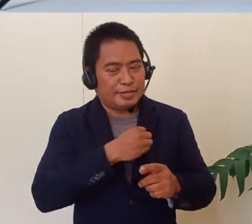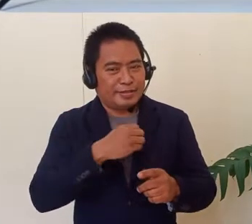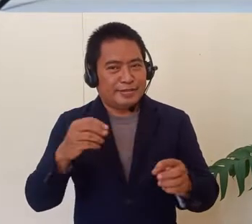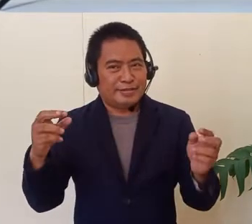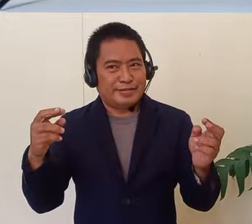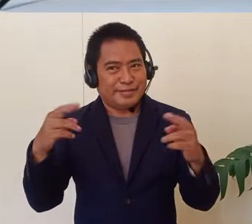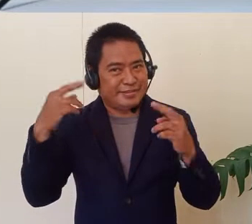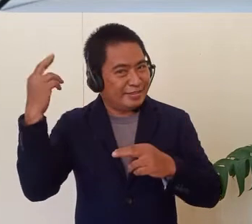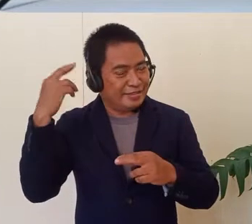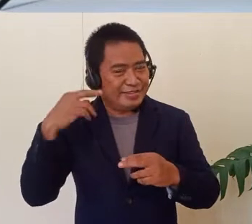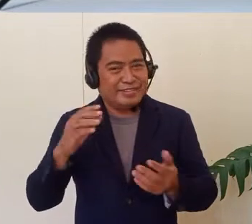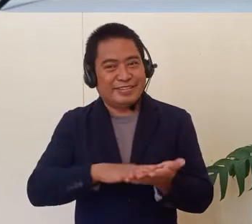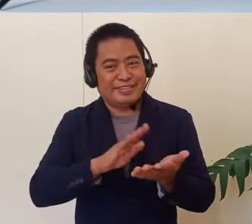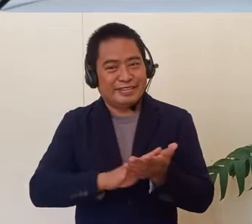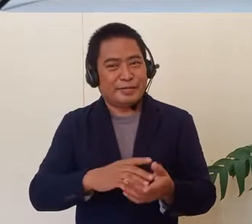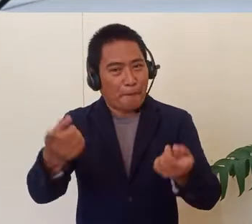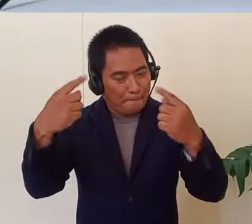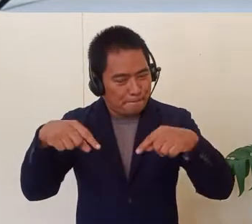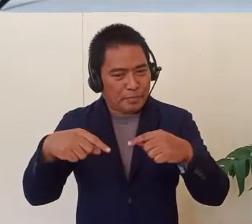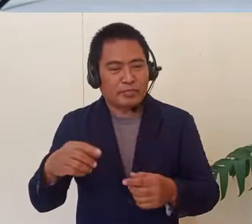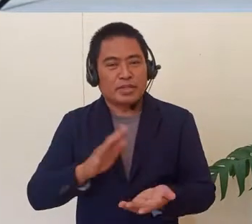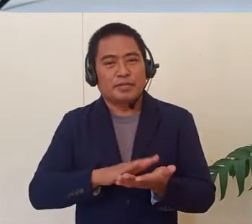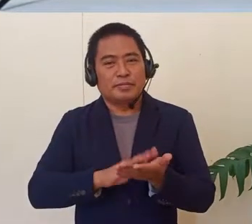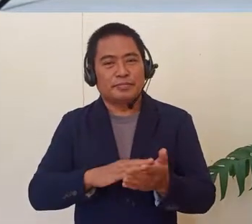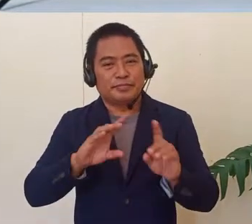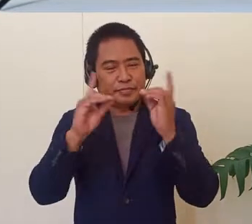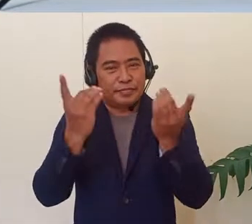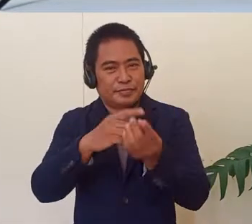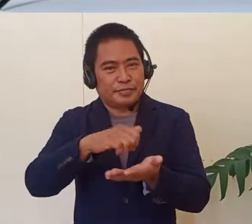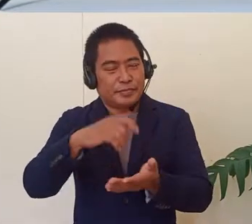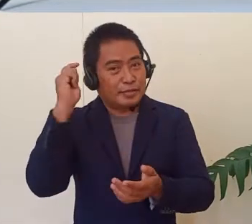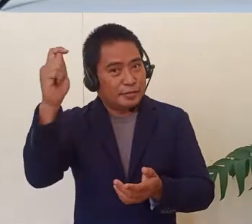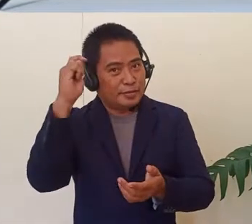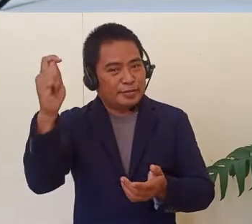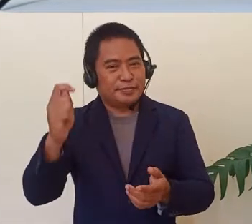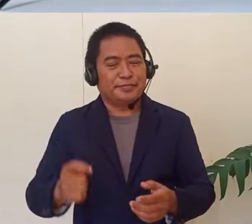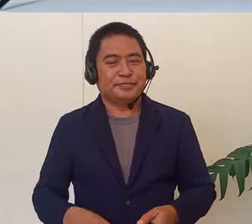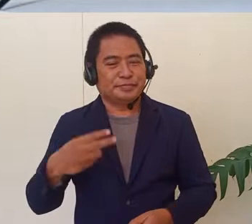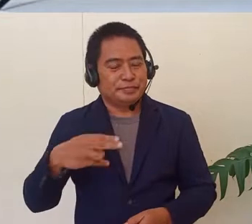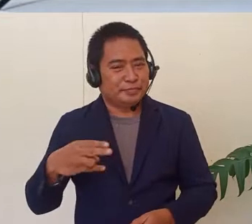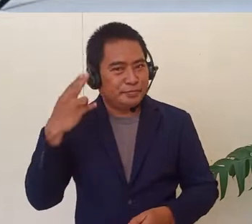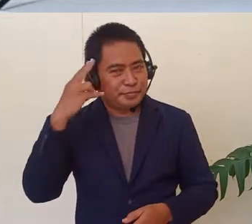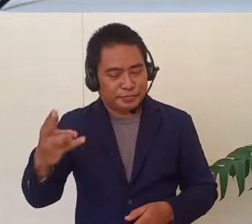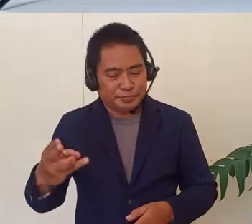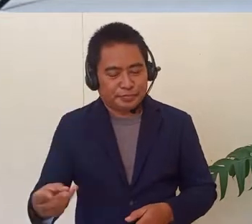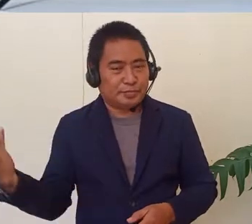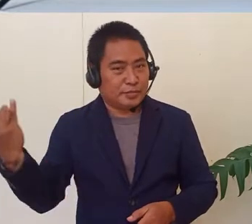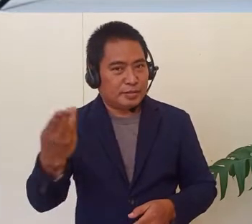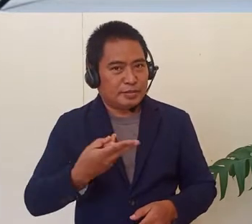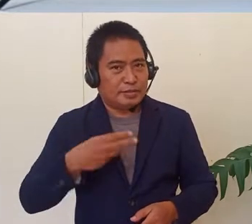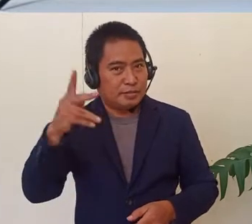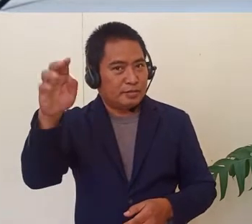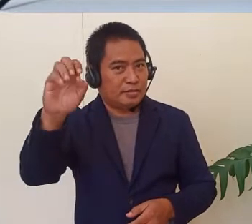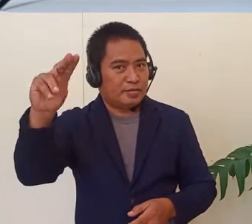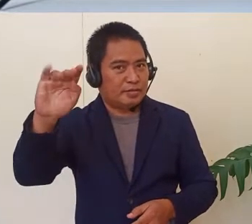Tagum City. This is your host, Kennedy G. Alimbon. Today, we will be learning about the properties of